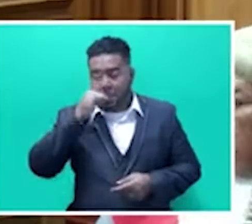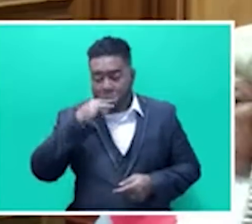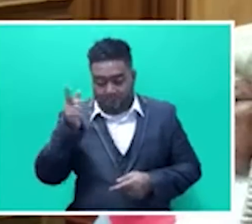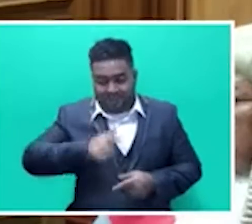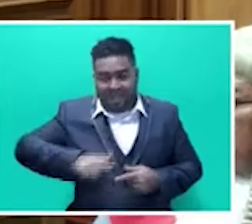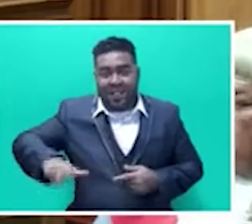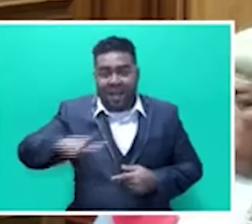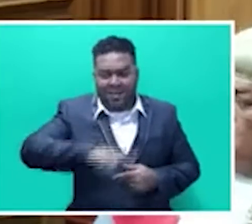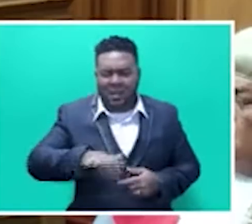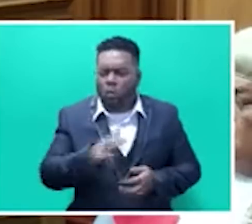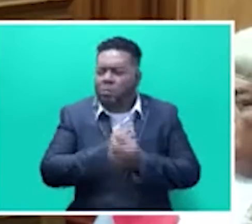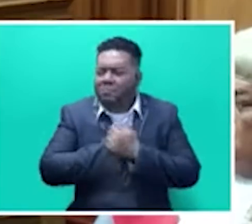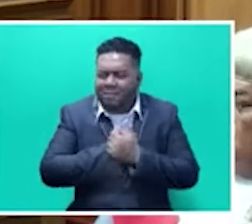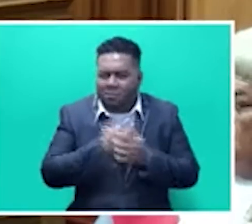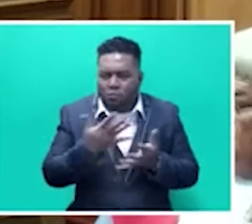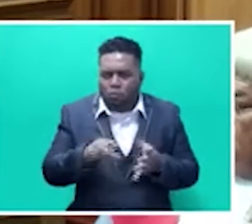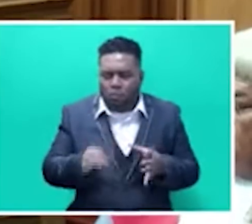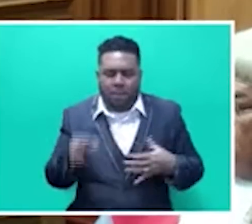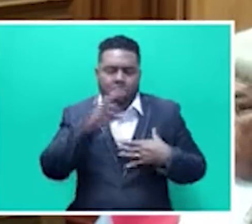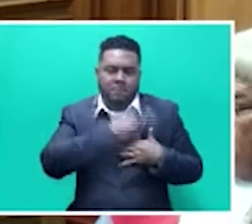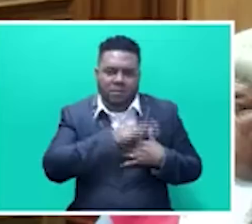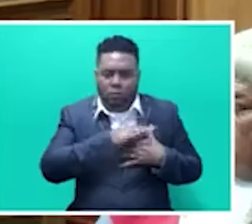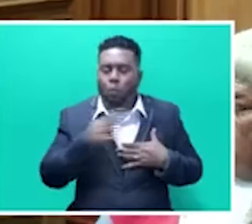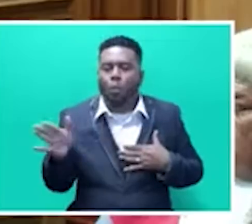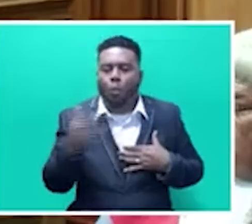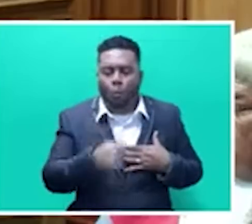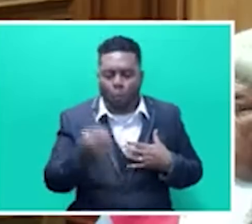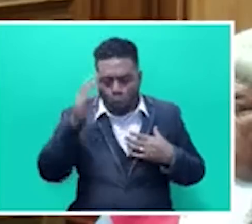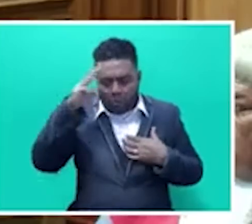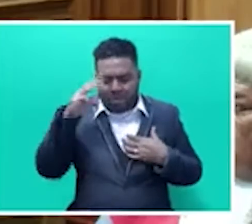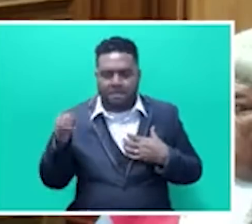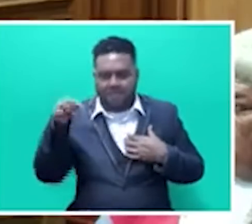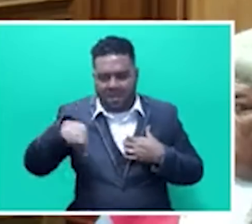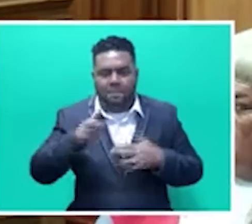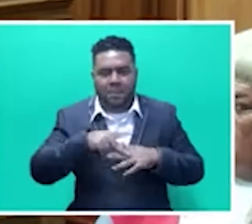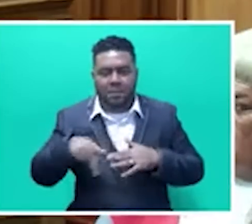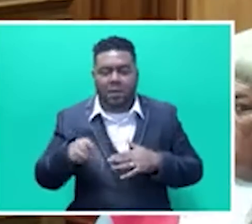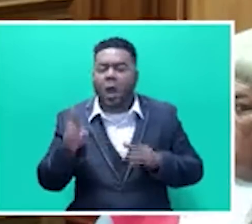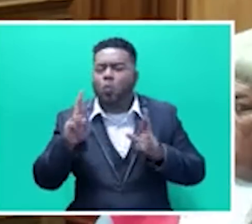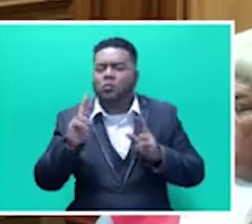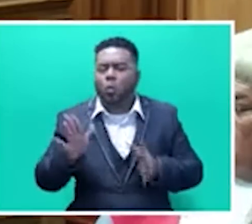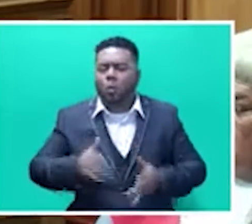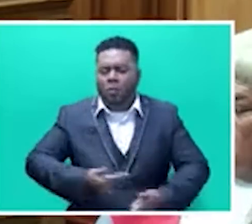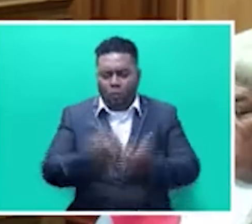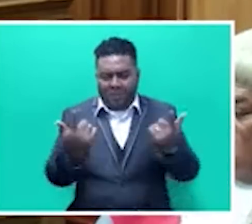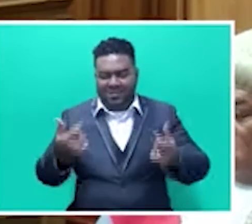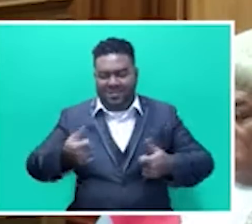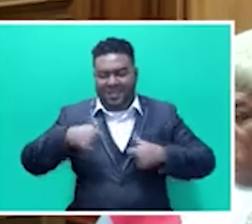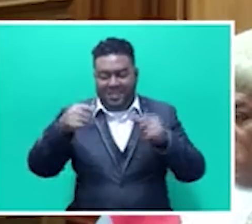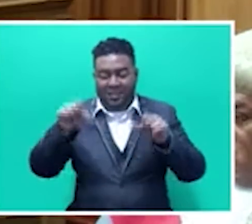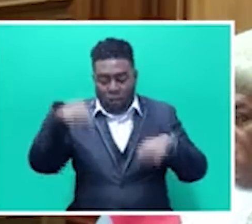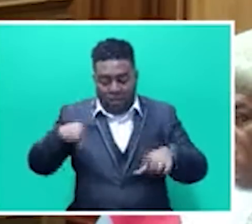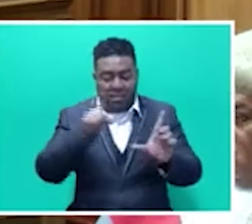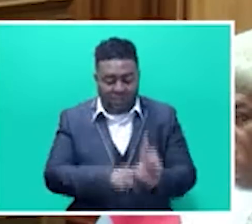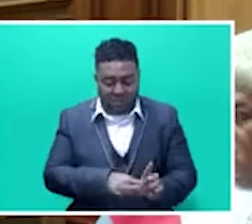that we love to be the ultimate beneficiaries for your collective wisdom. I wish you all the greatest success for this